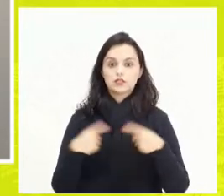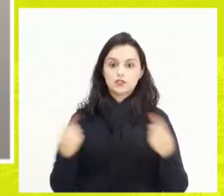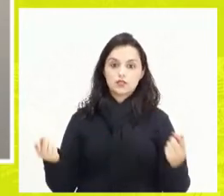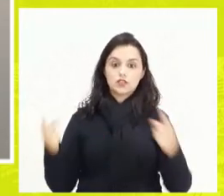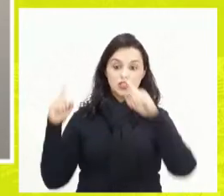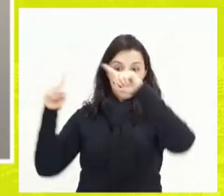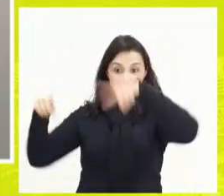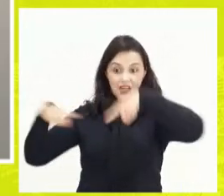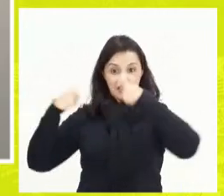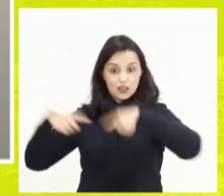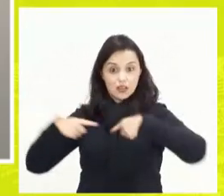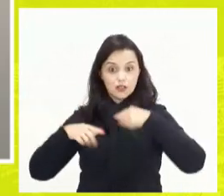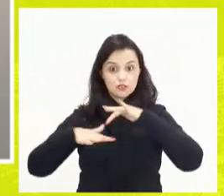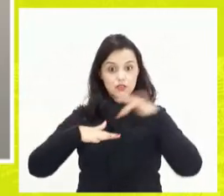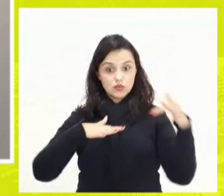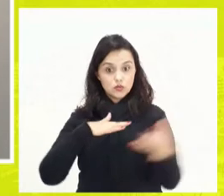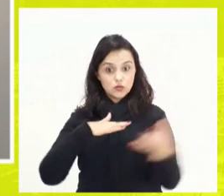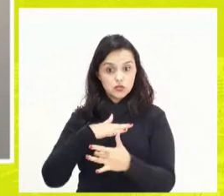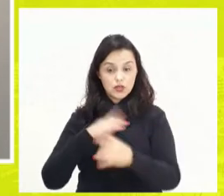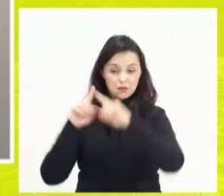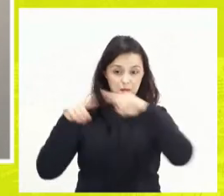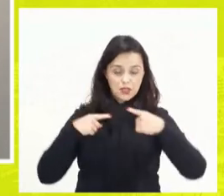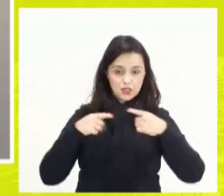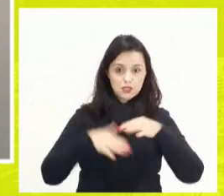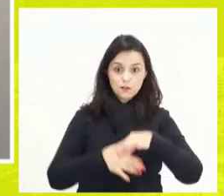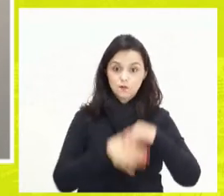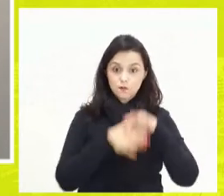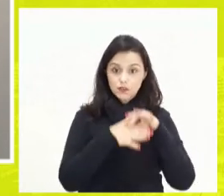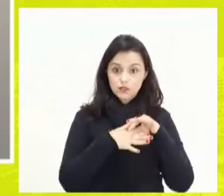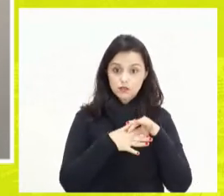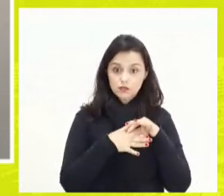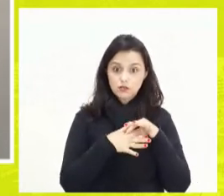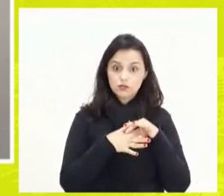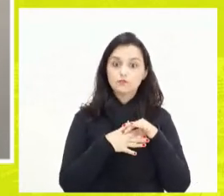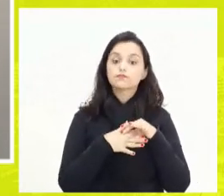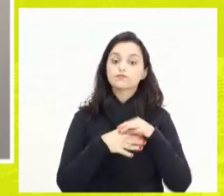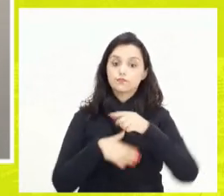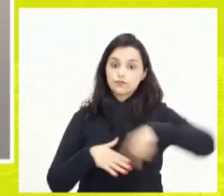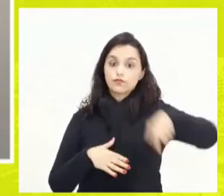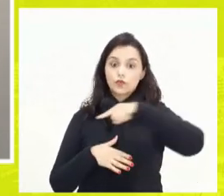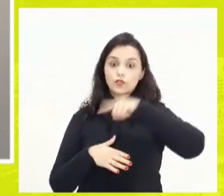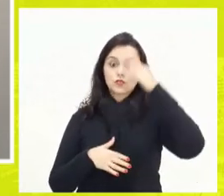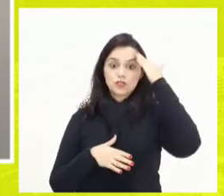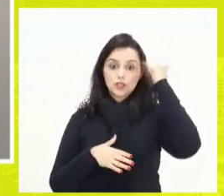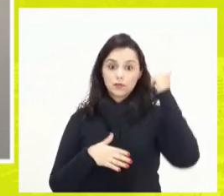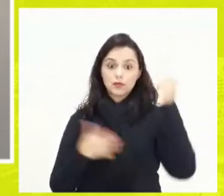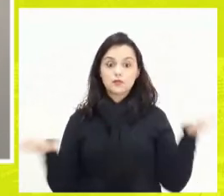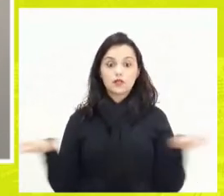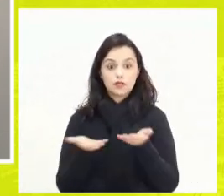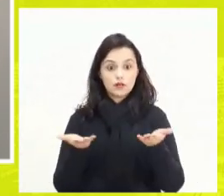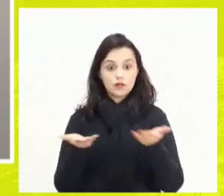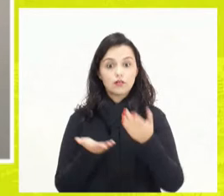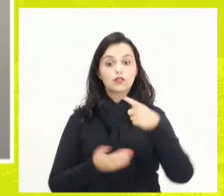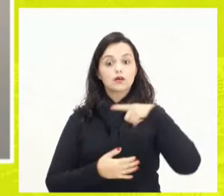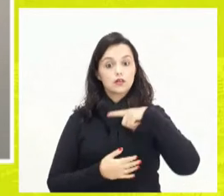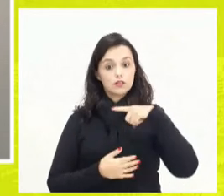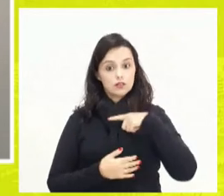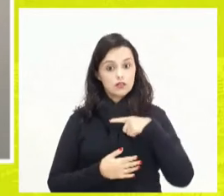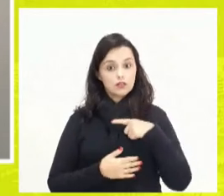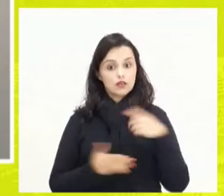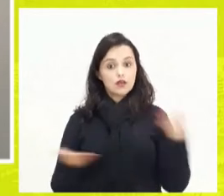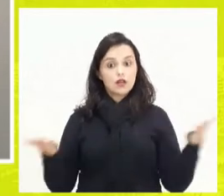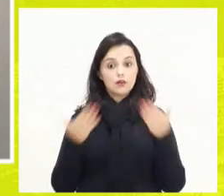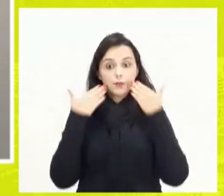we're suffering attacks in social medias physical attacks physical threatenings